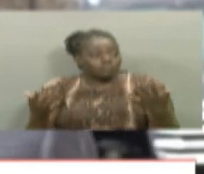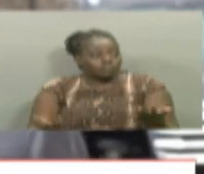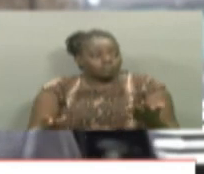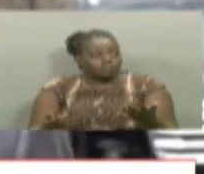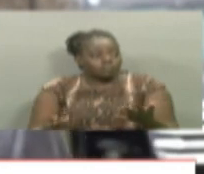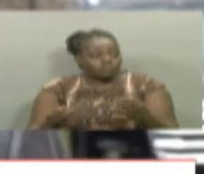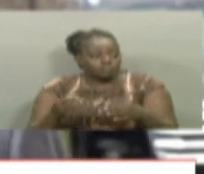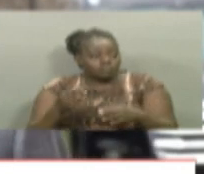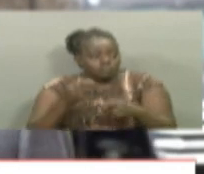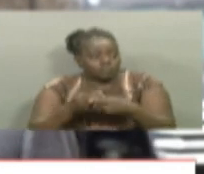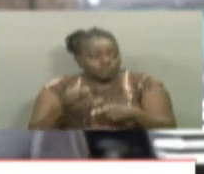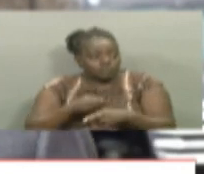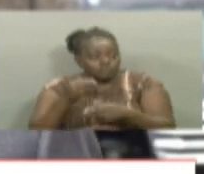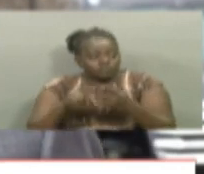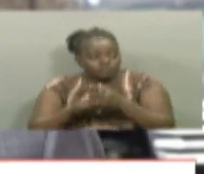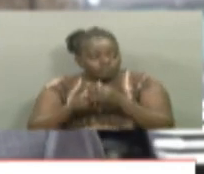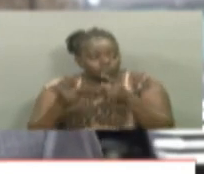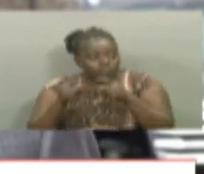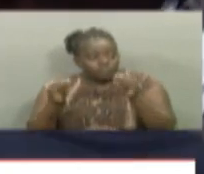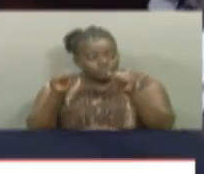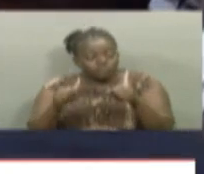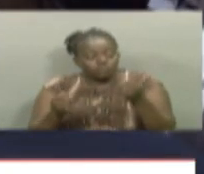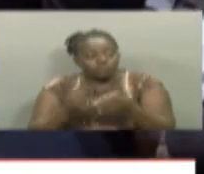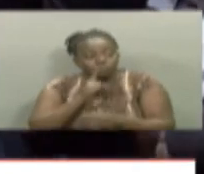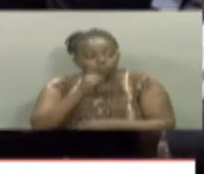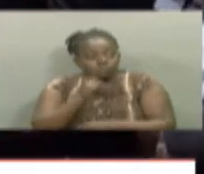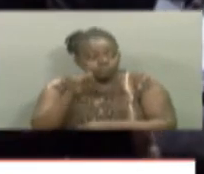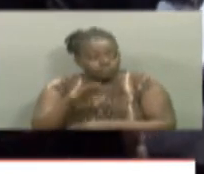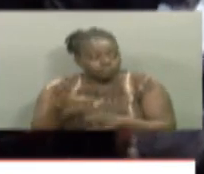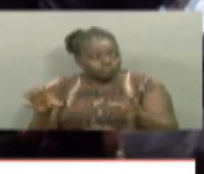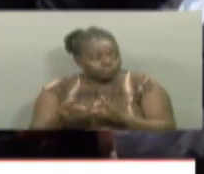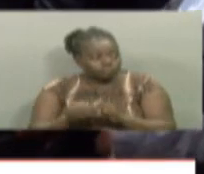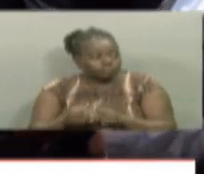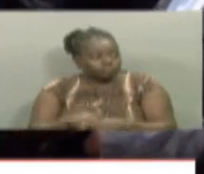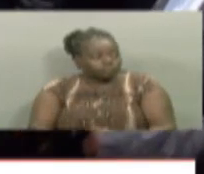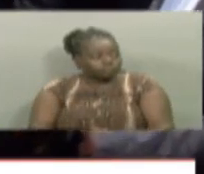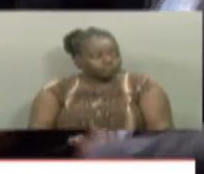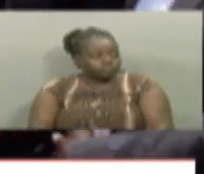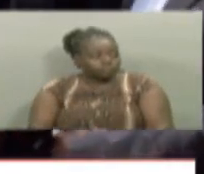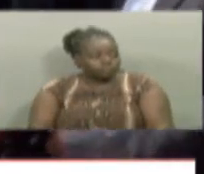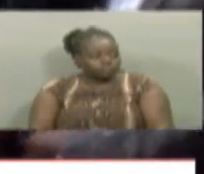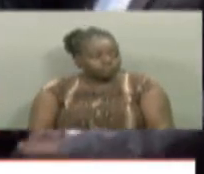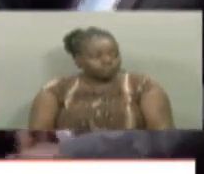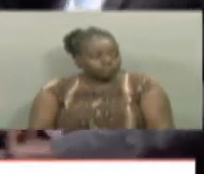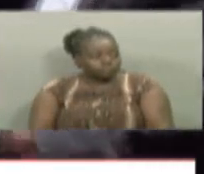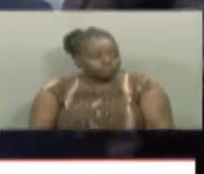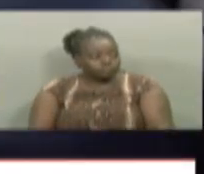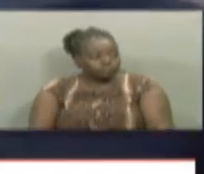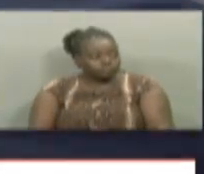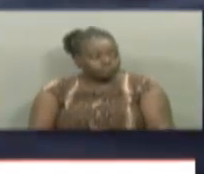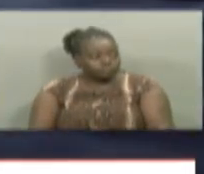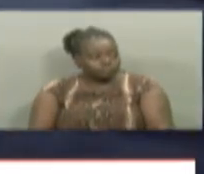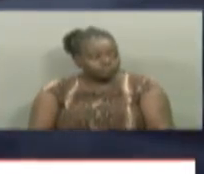ba engineer bakola emirimu naye ate nga tebalina bukugu obwo. Prokopio Sirumo yakusakidde gwe ku Ayogedde TV.